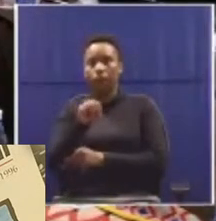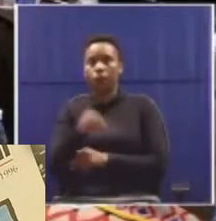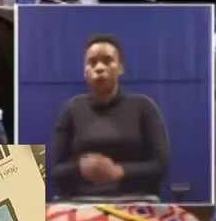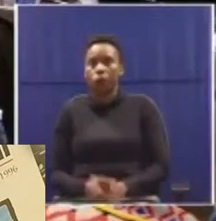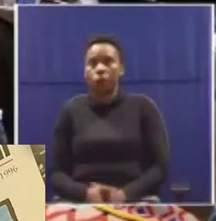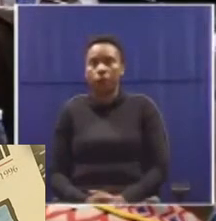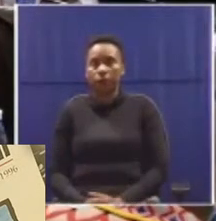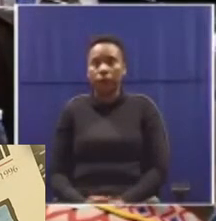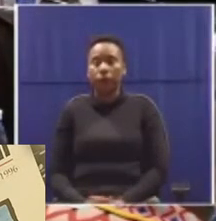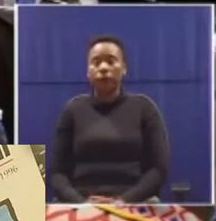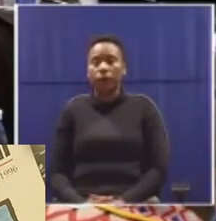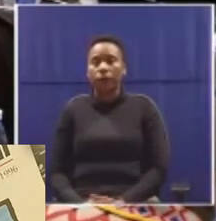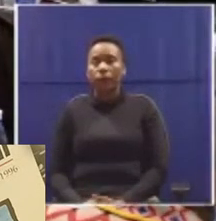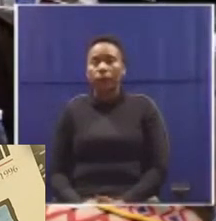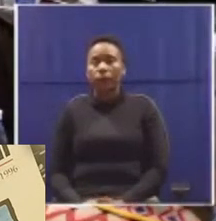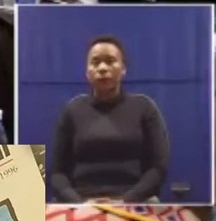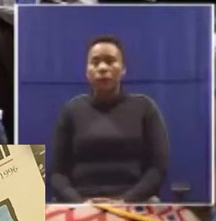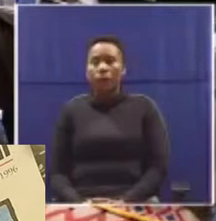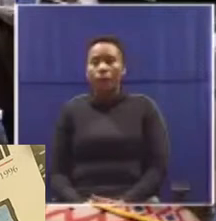foreign